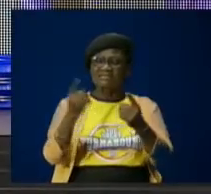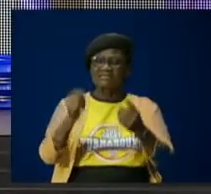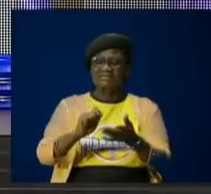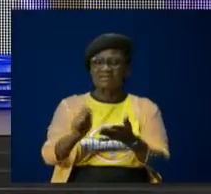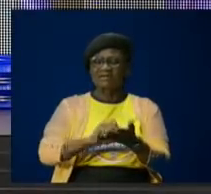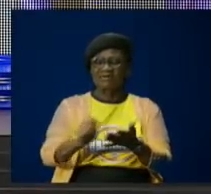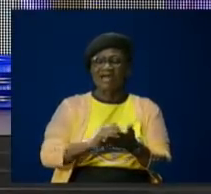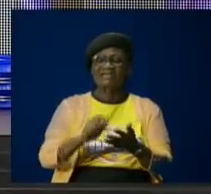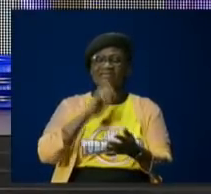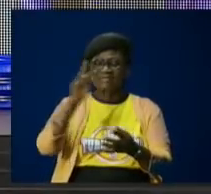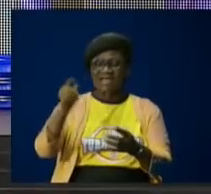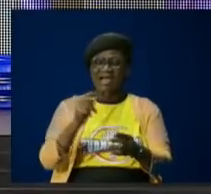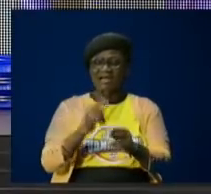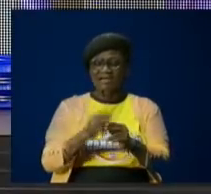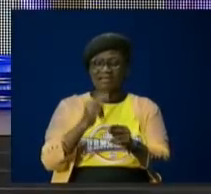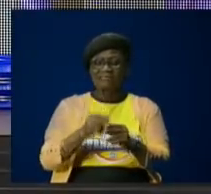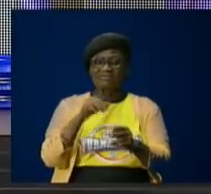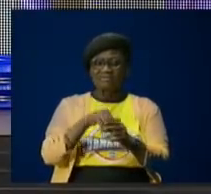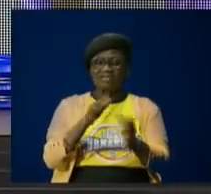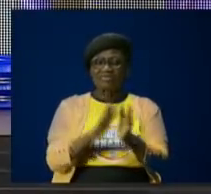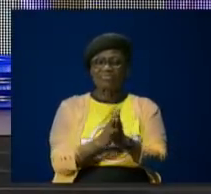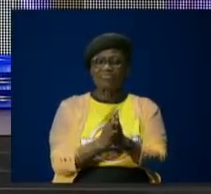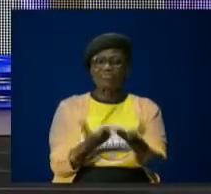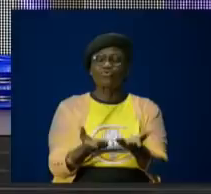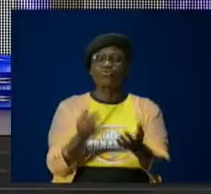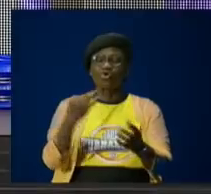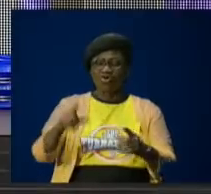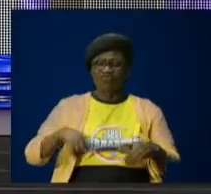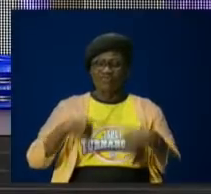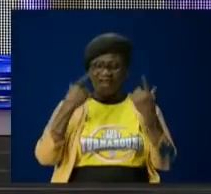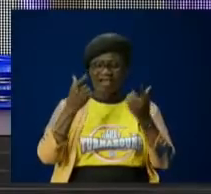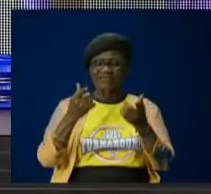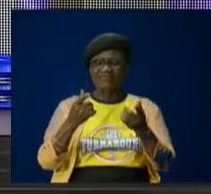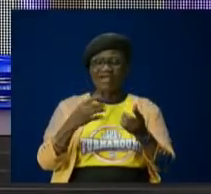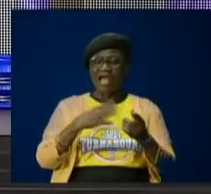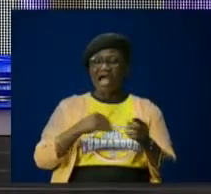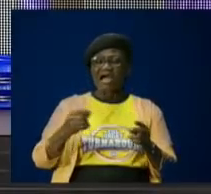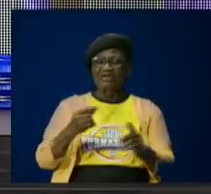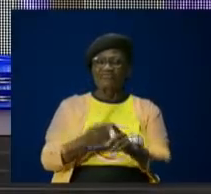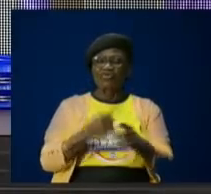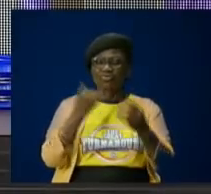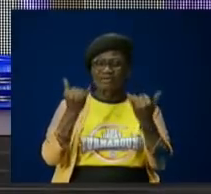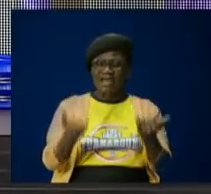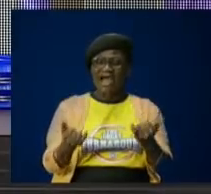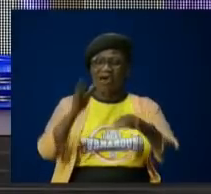Write their names in the book of life. And from now on,